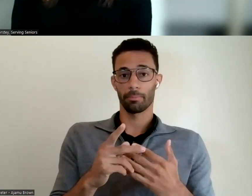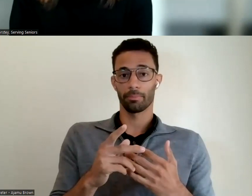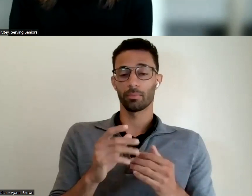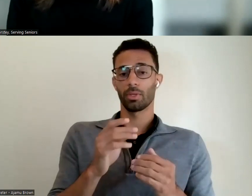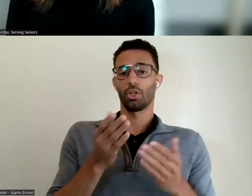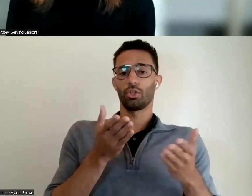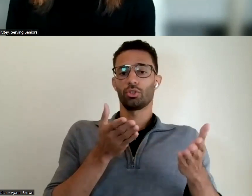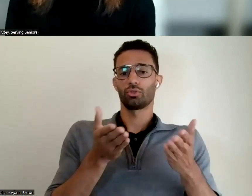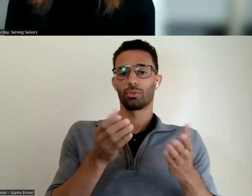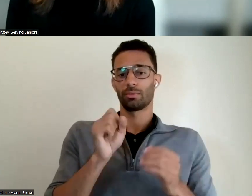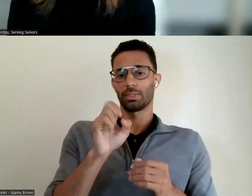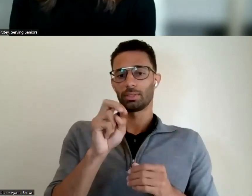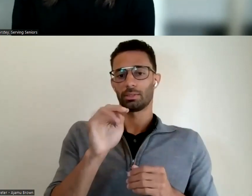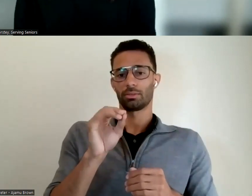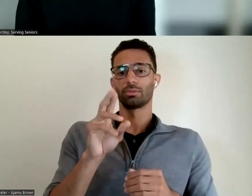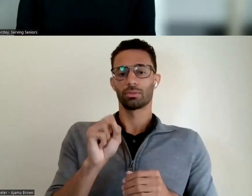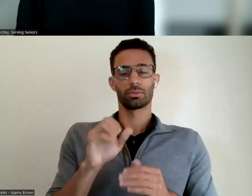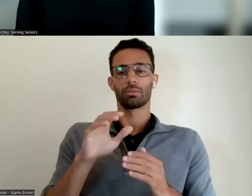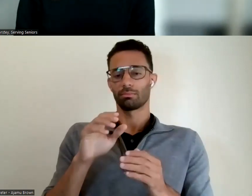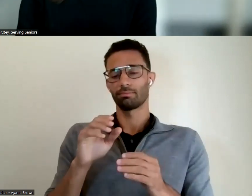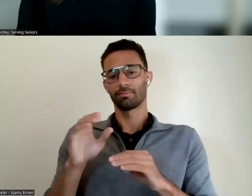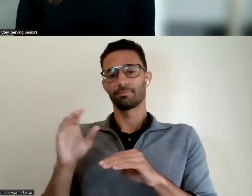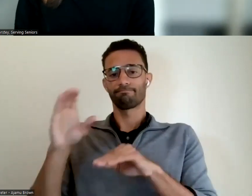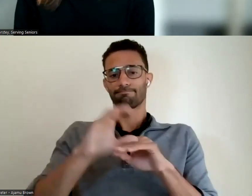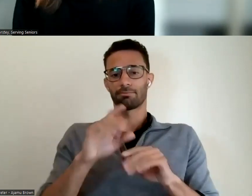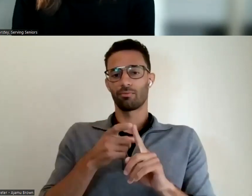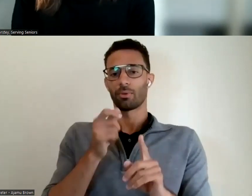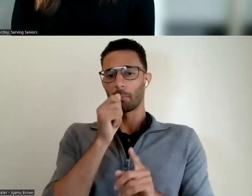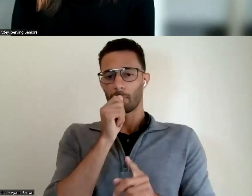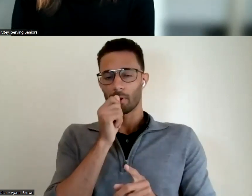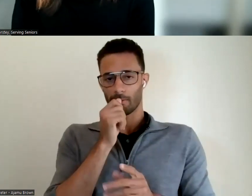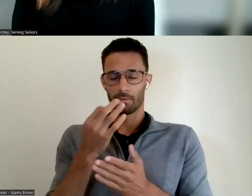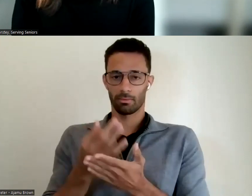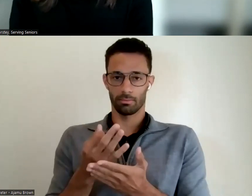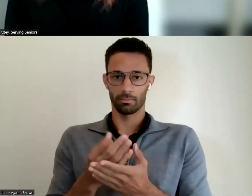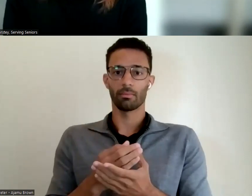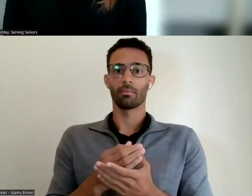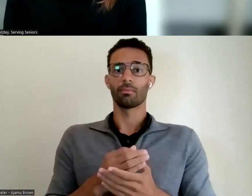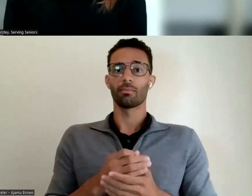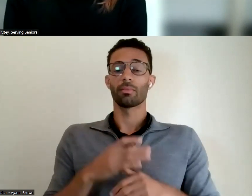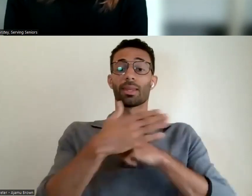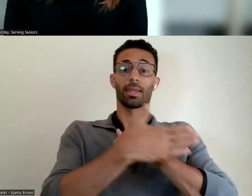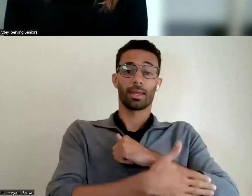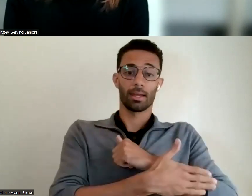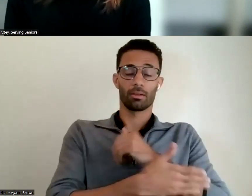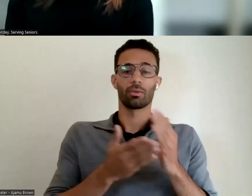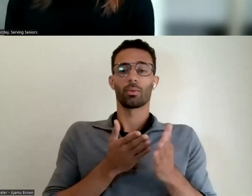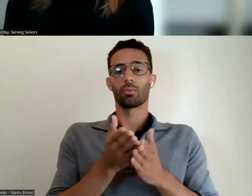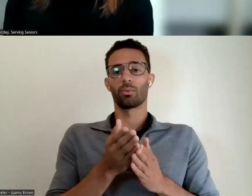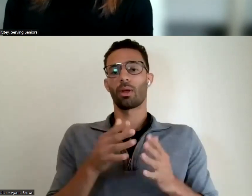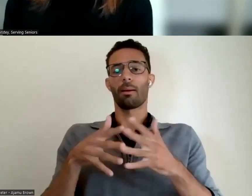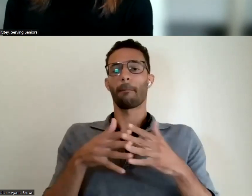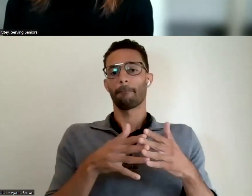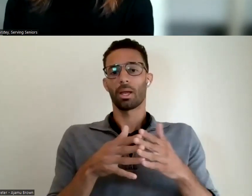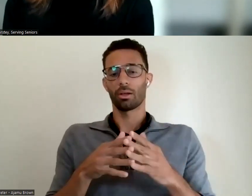through private foundations. For the county funding, that is through the American Rescue Plan Act. So that does